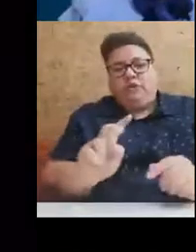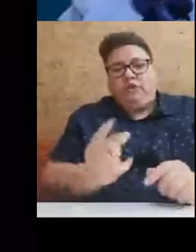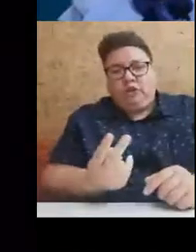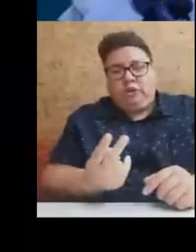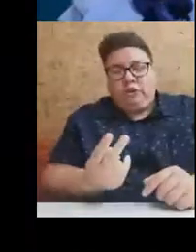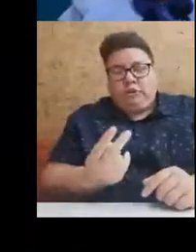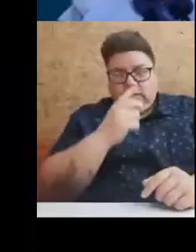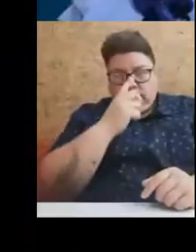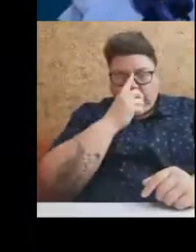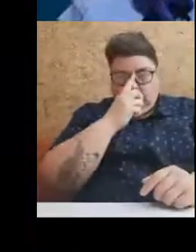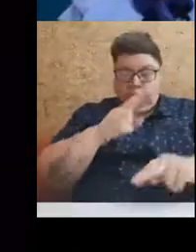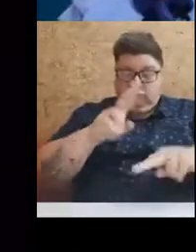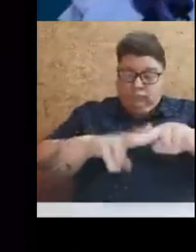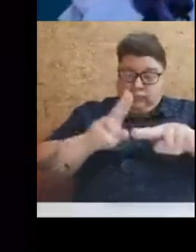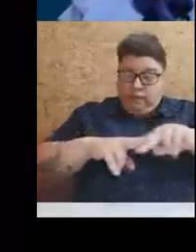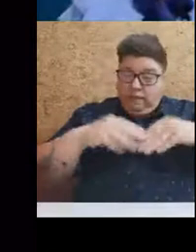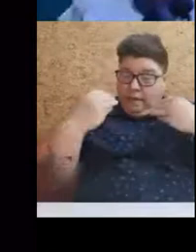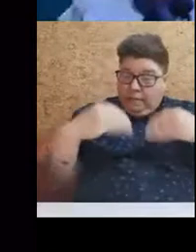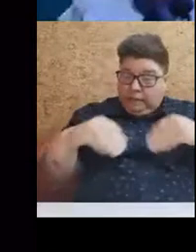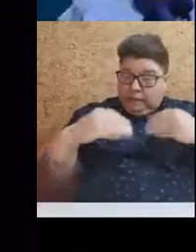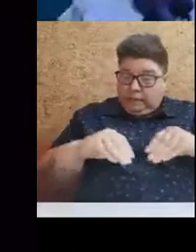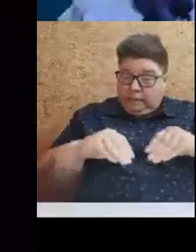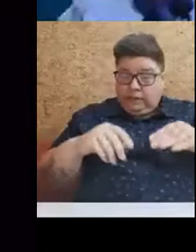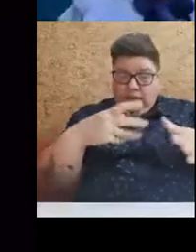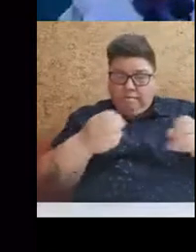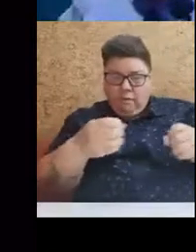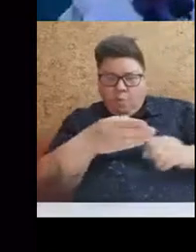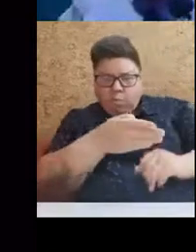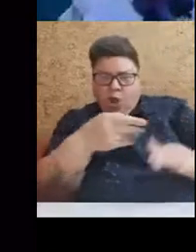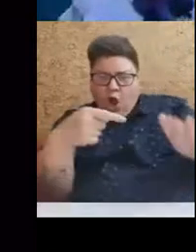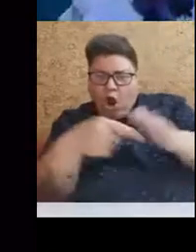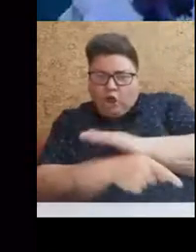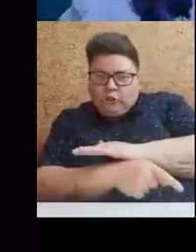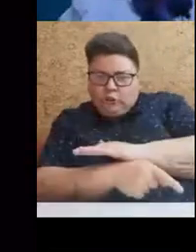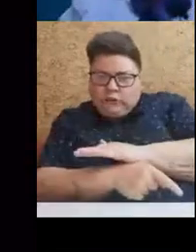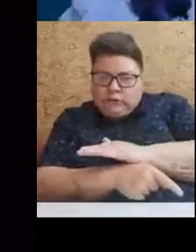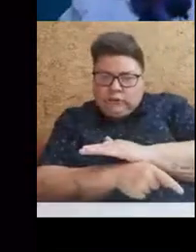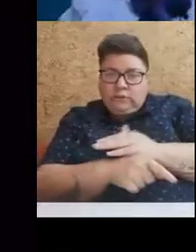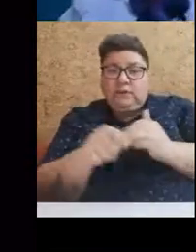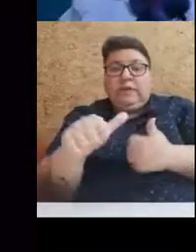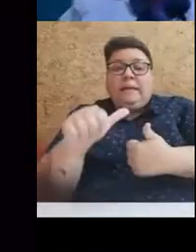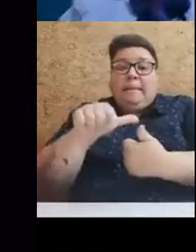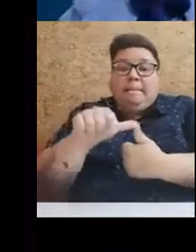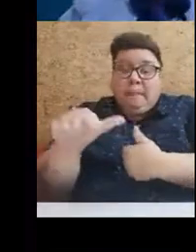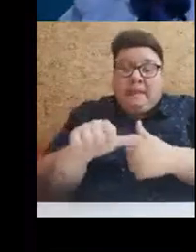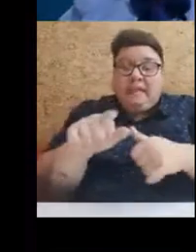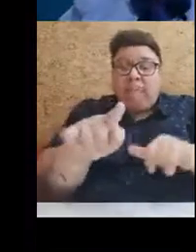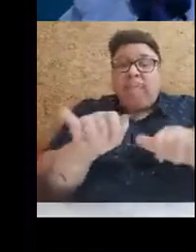assessed loss situation, it may be better for you to stay on your